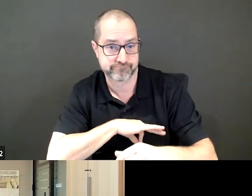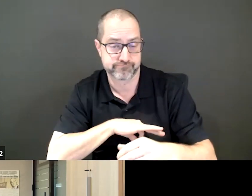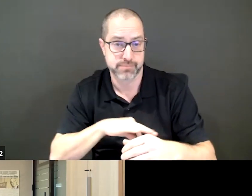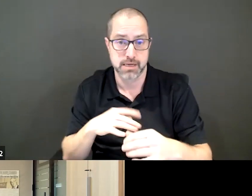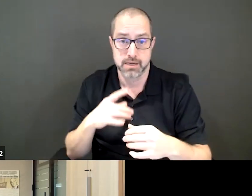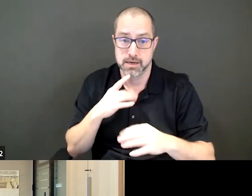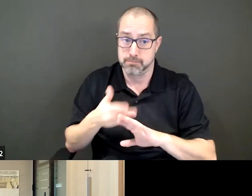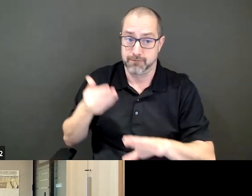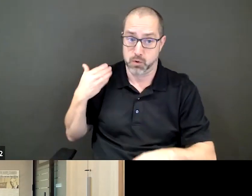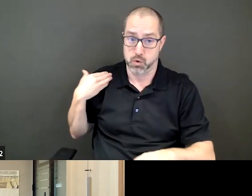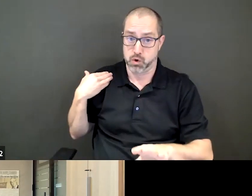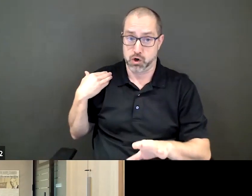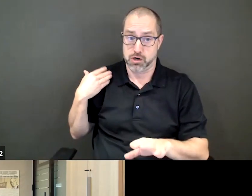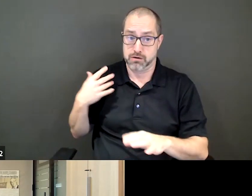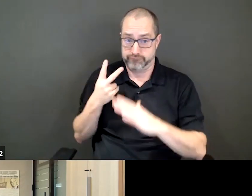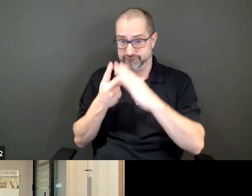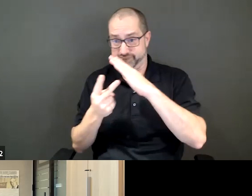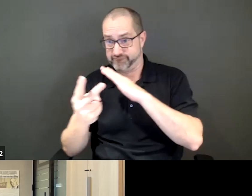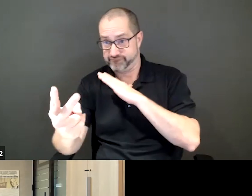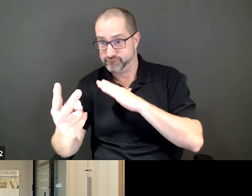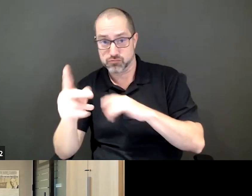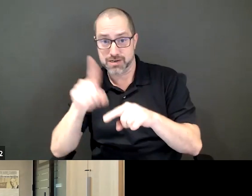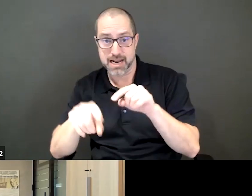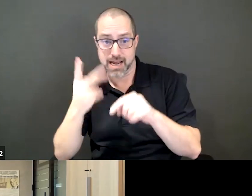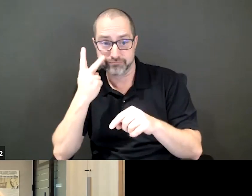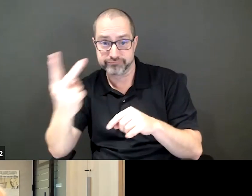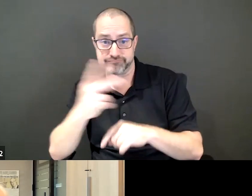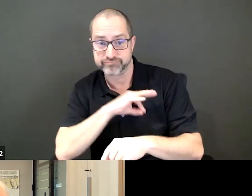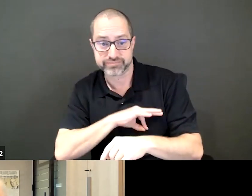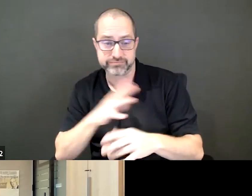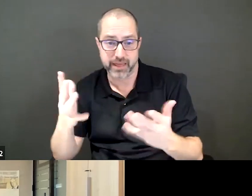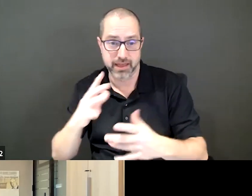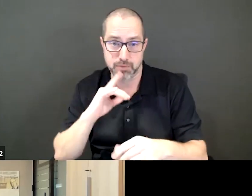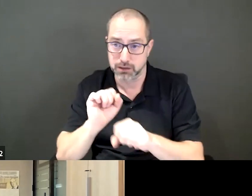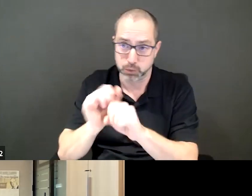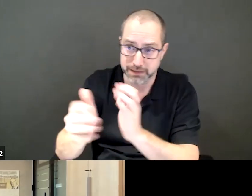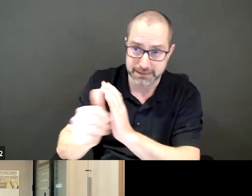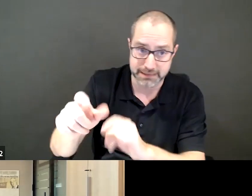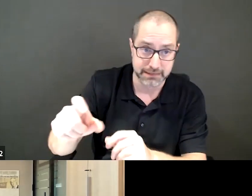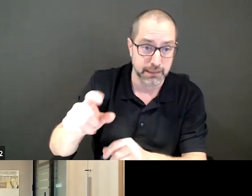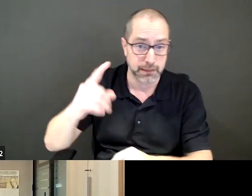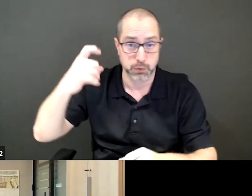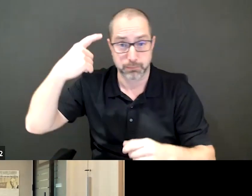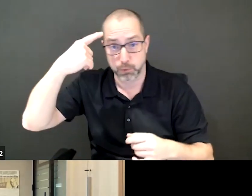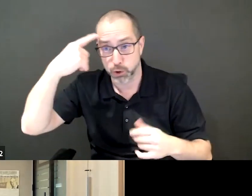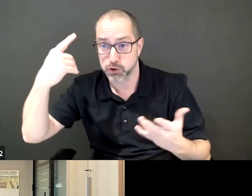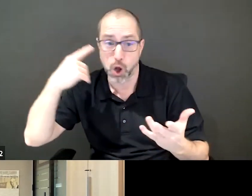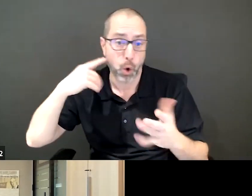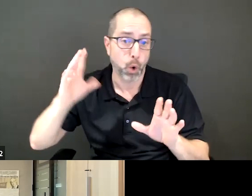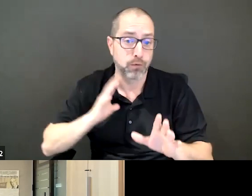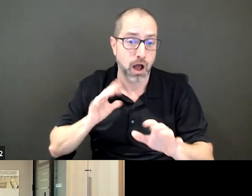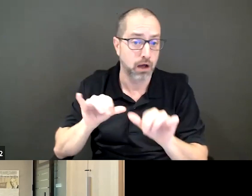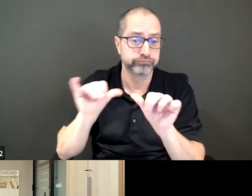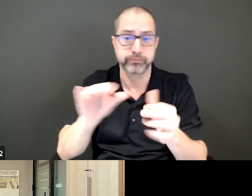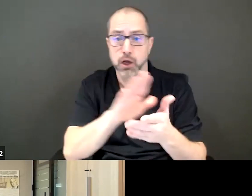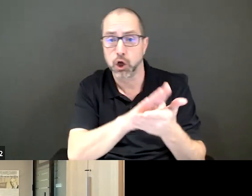what our skills needs are going to be for the future. And employers have tended to assume that they could go out to the community college or to